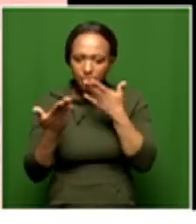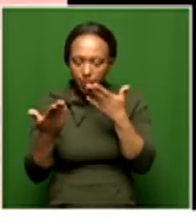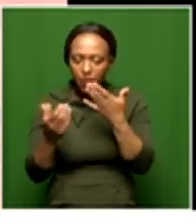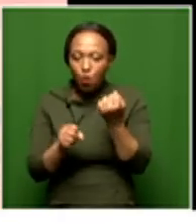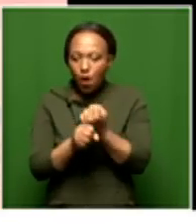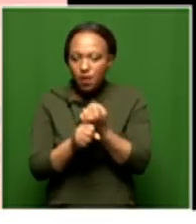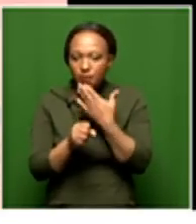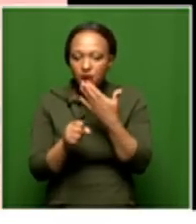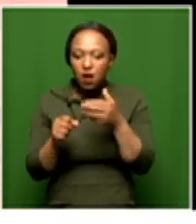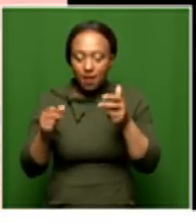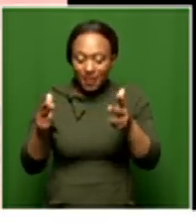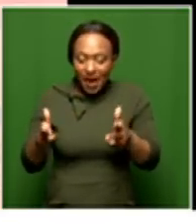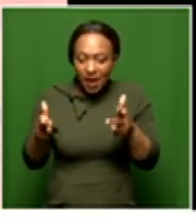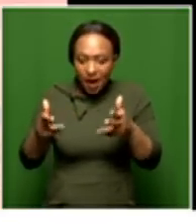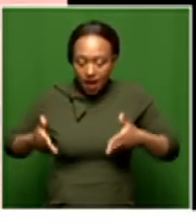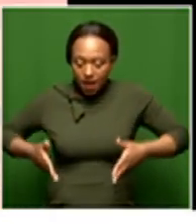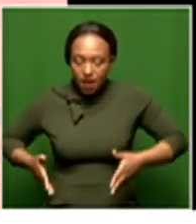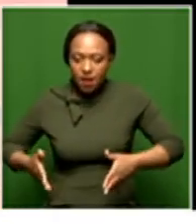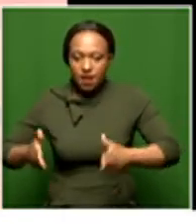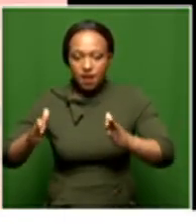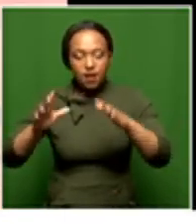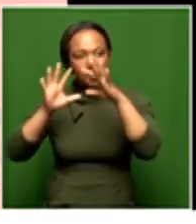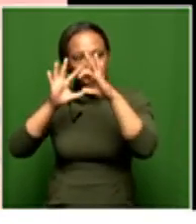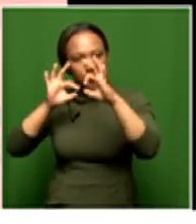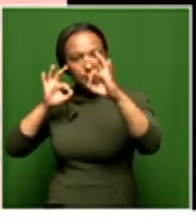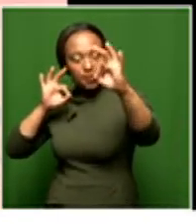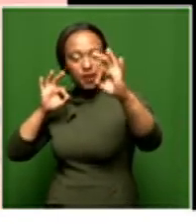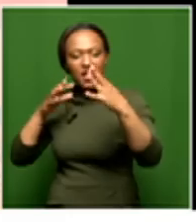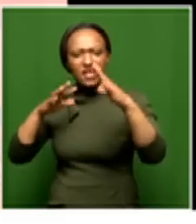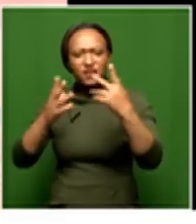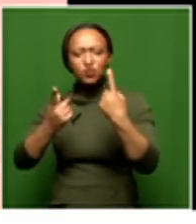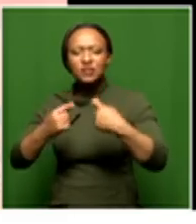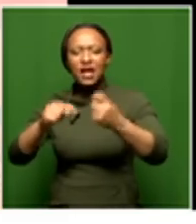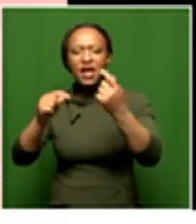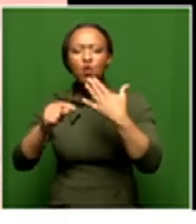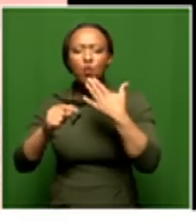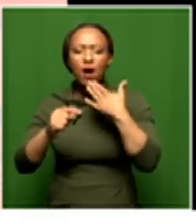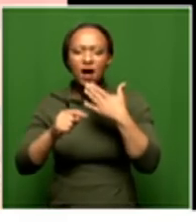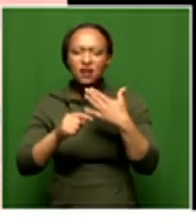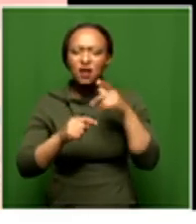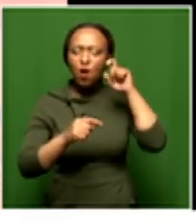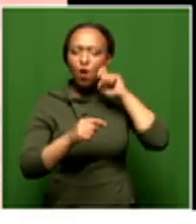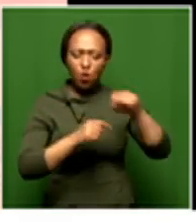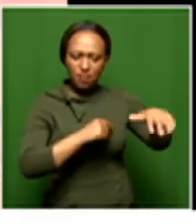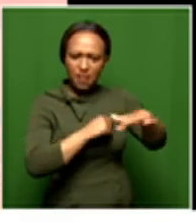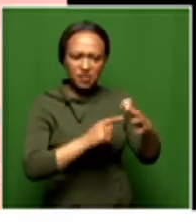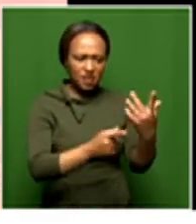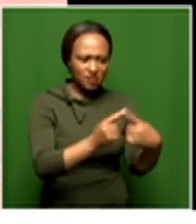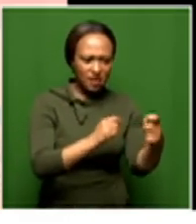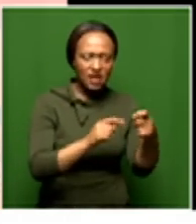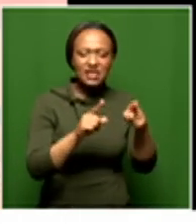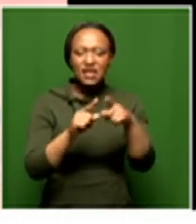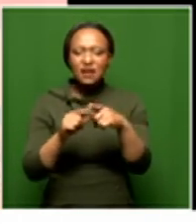to which the rail lines actually have been sold in the scrapyards, the stealing of cables